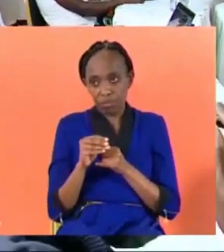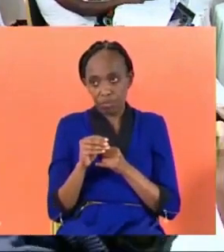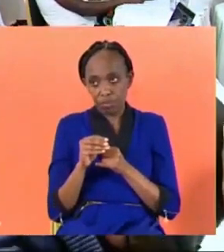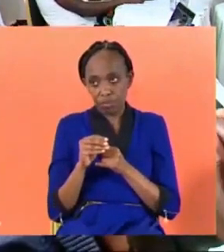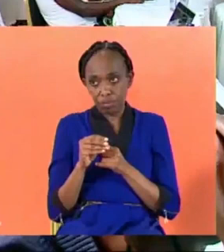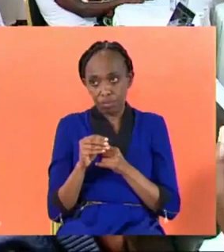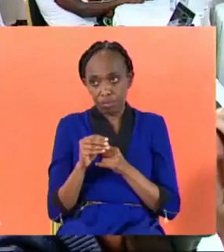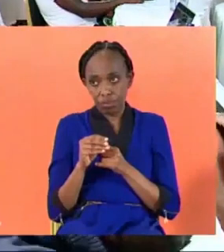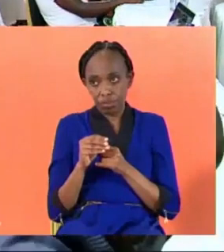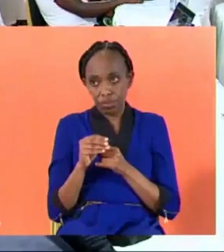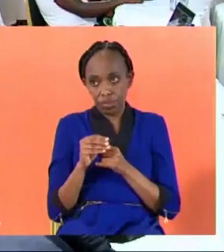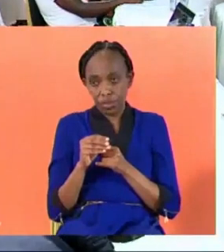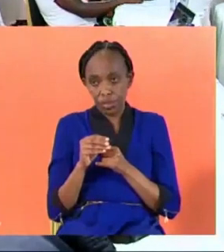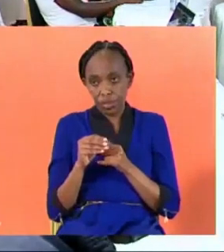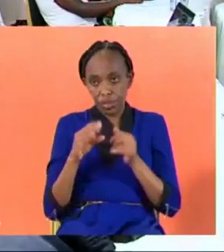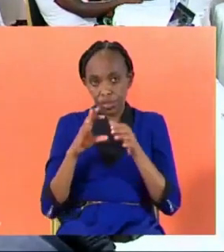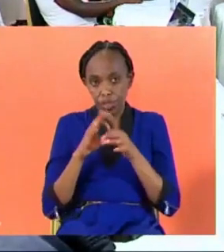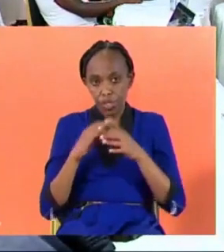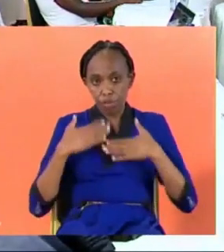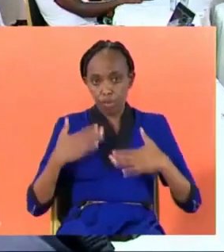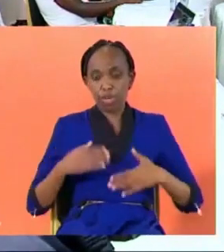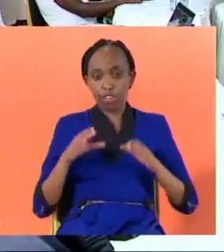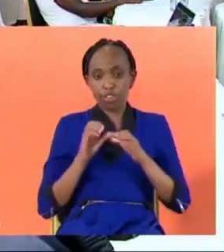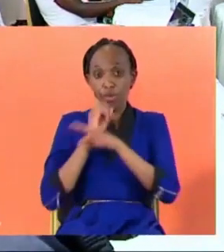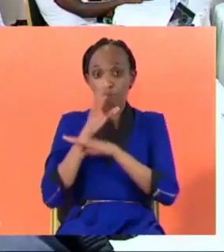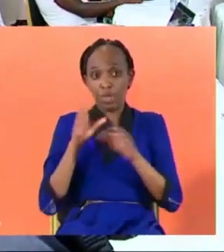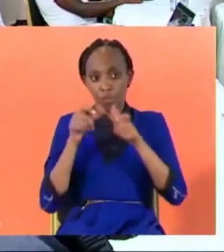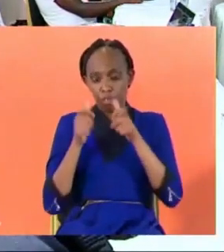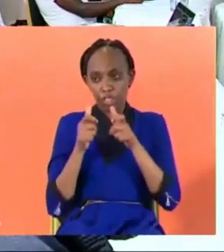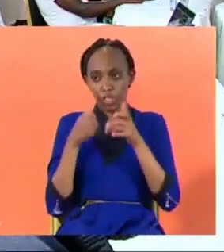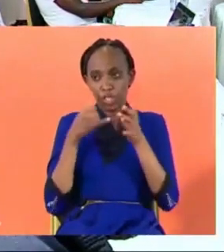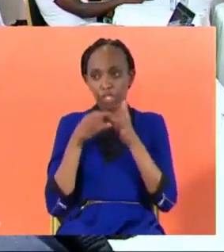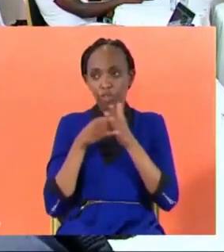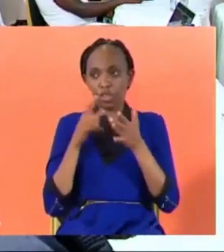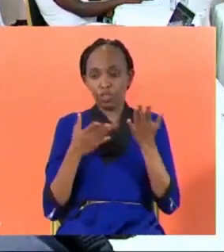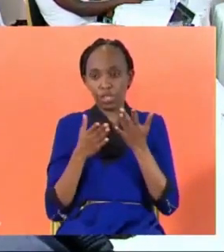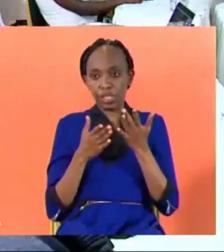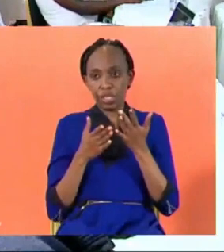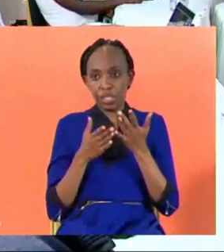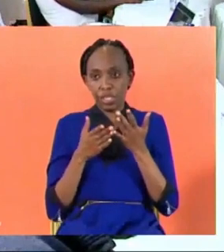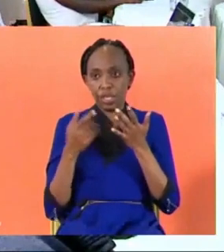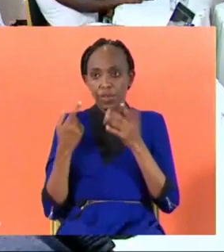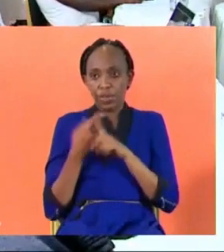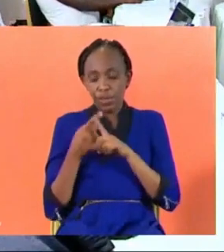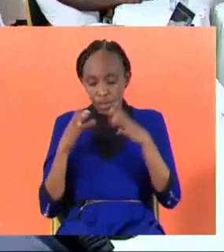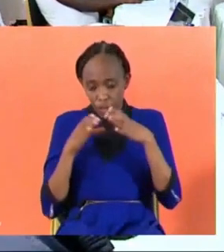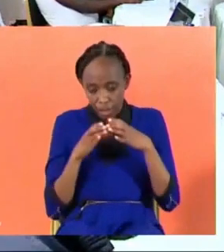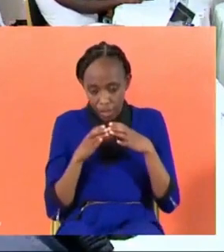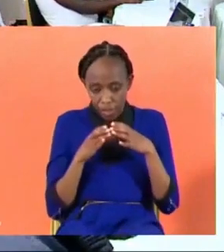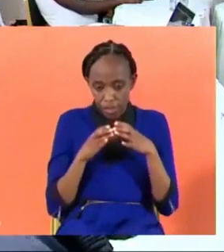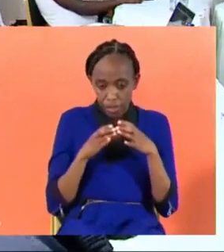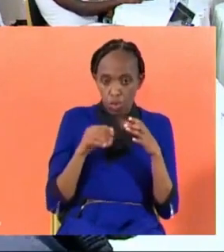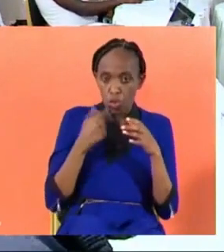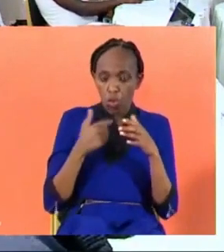the umbrella body of the media professionals. But there is a feeling that the organization doesn't have that much